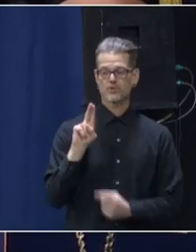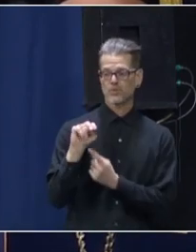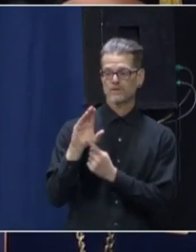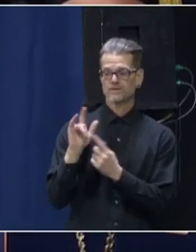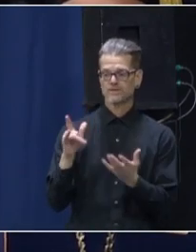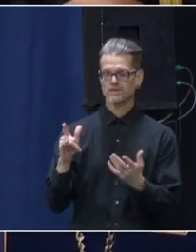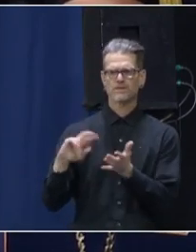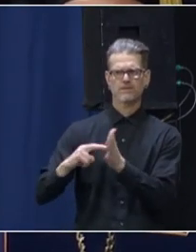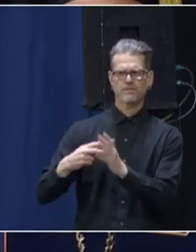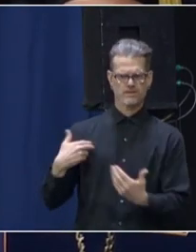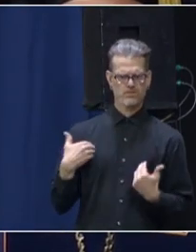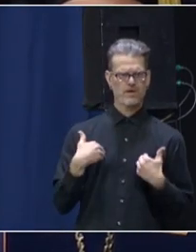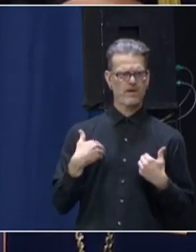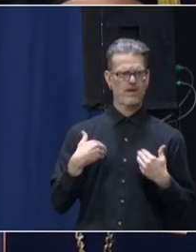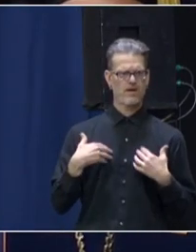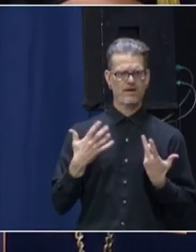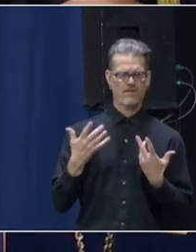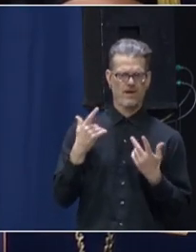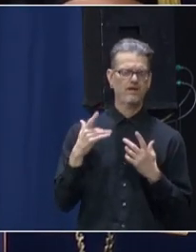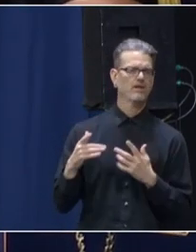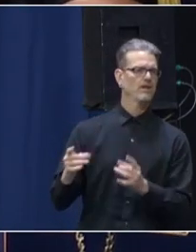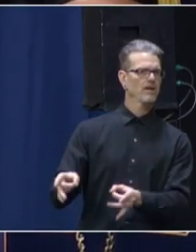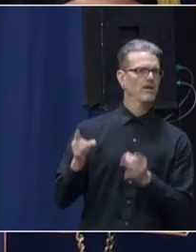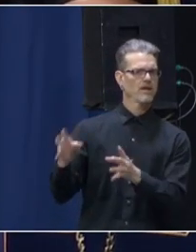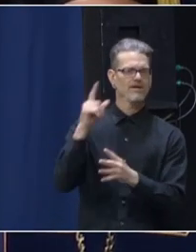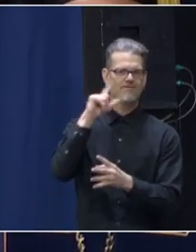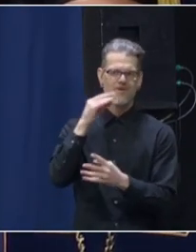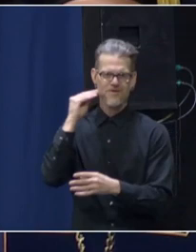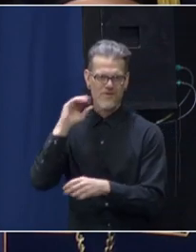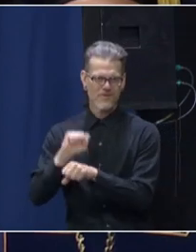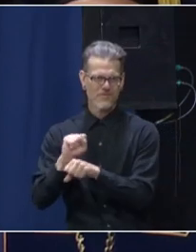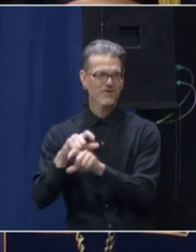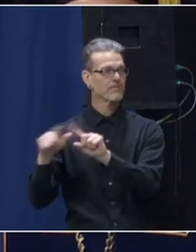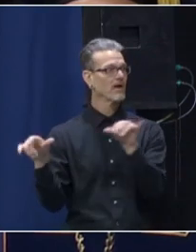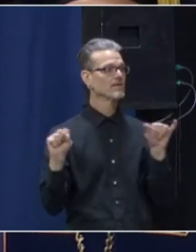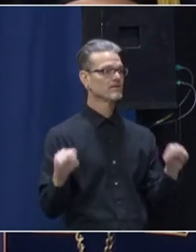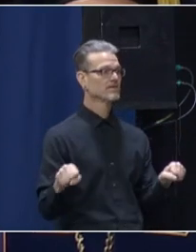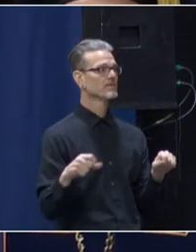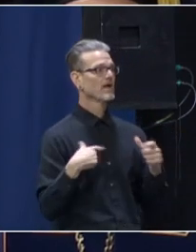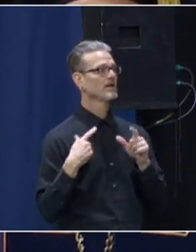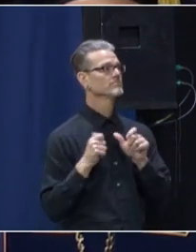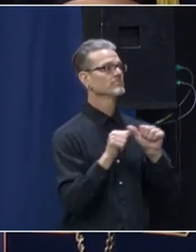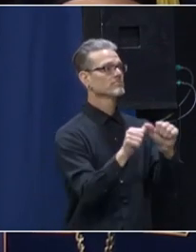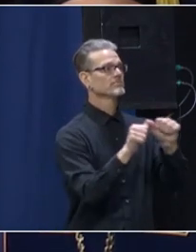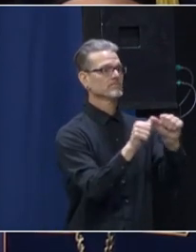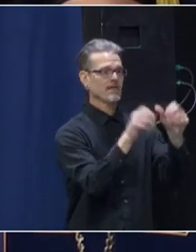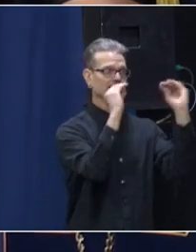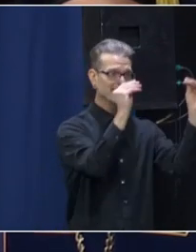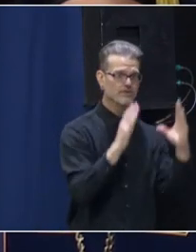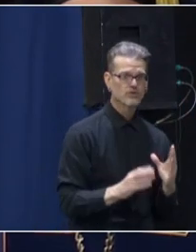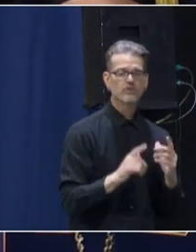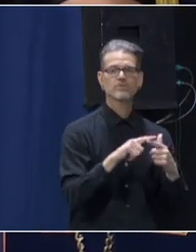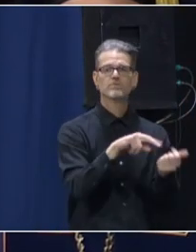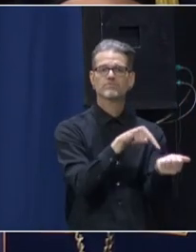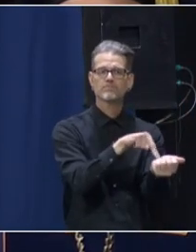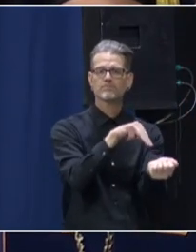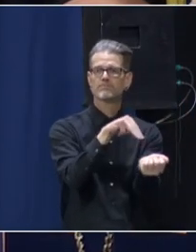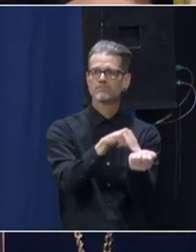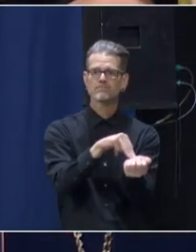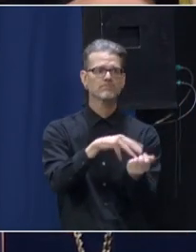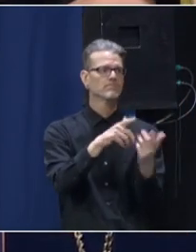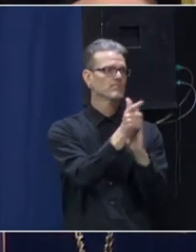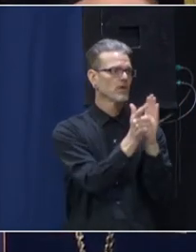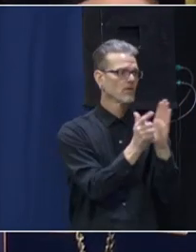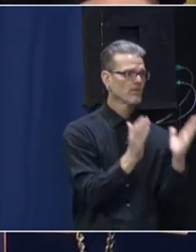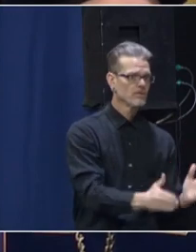a strong aversion to homework and an incredible legacy to carry on as we catapult into the world as teachers, future medical and law students,